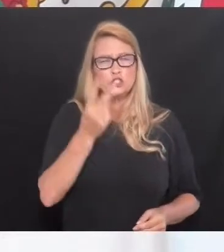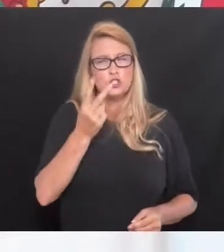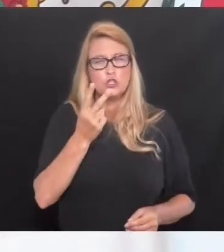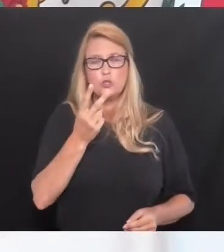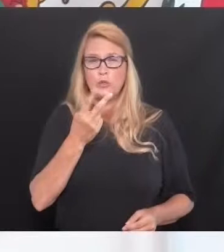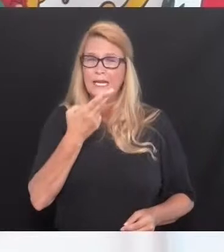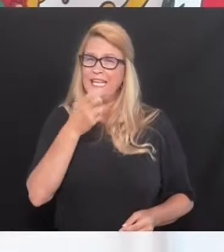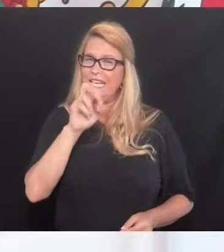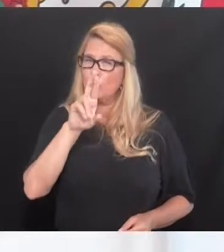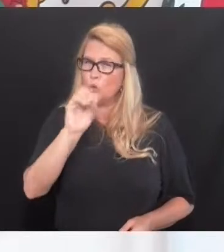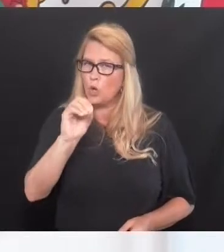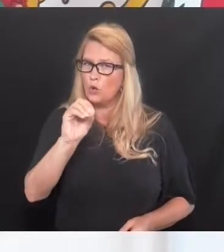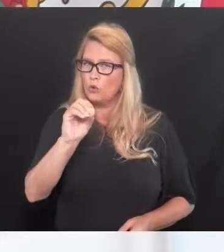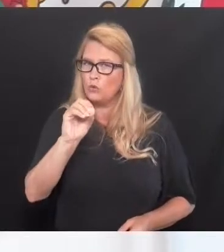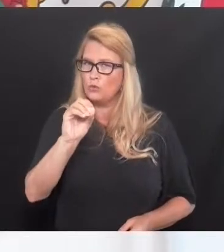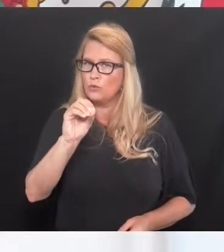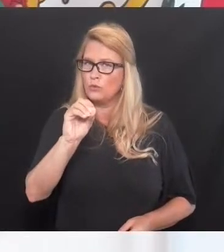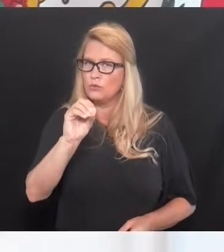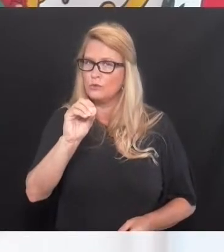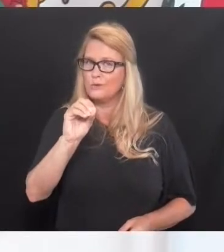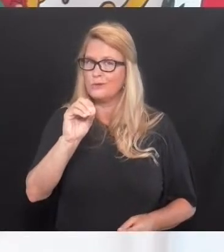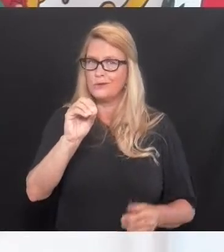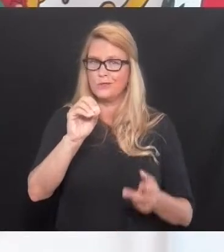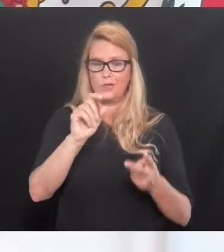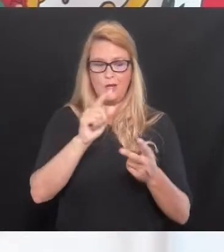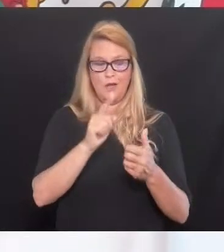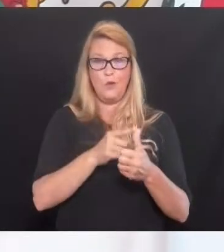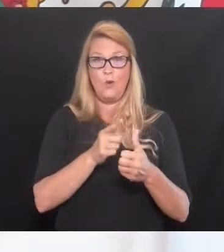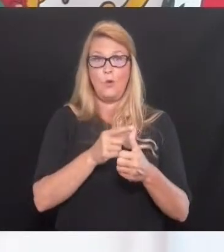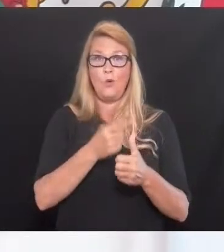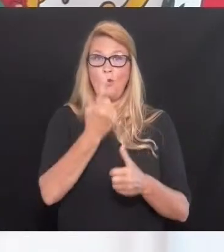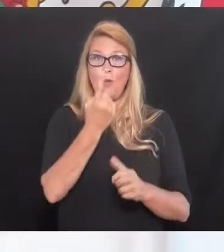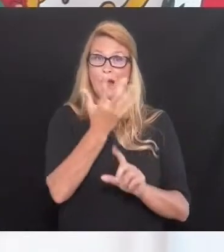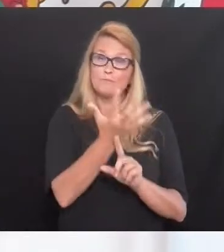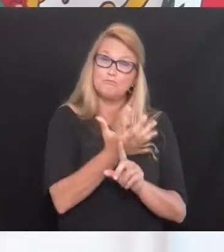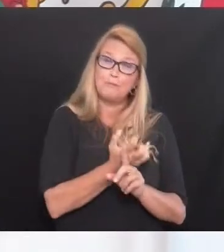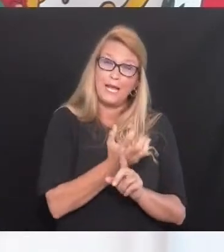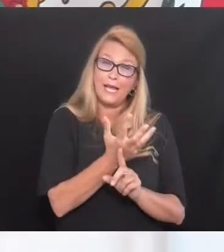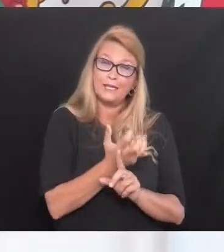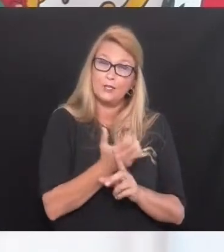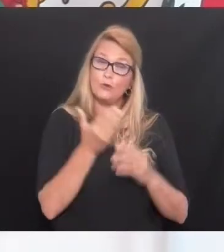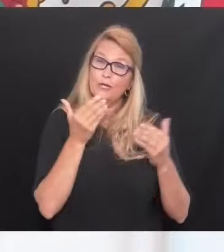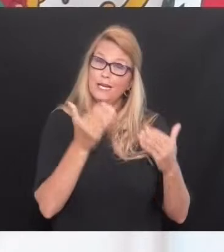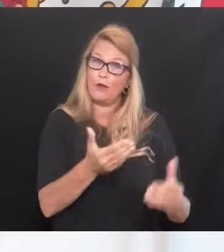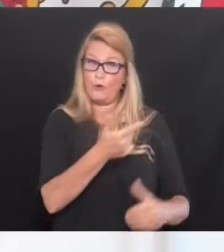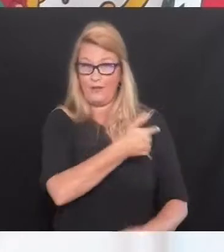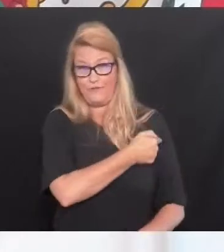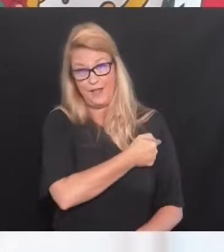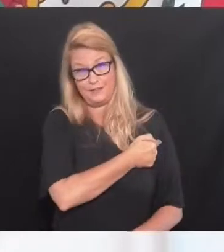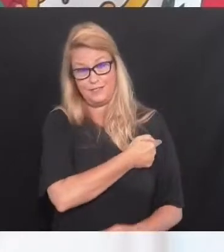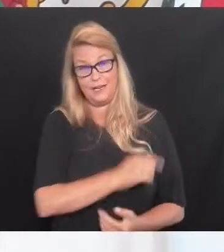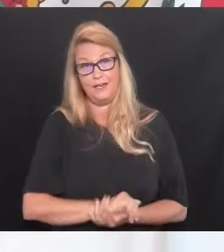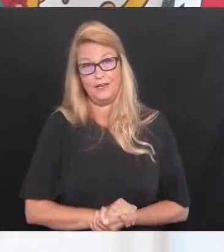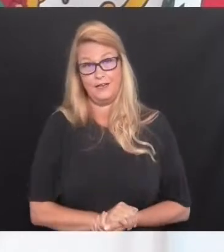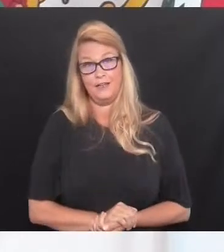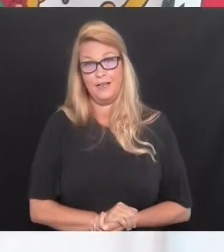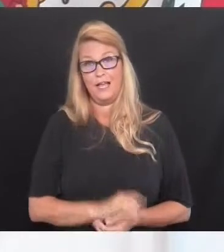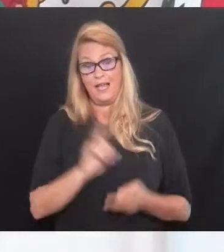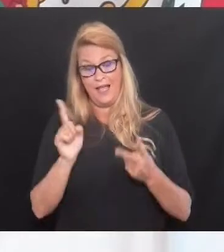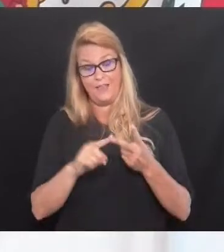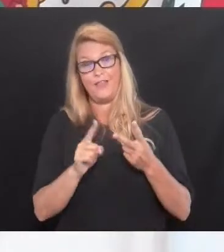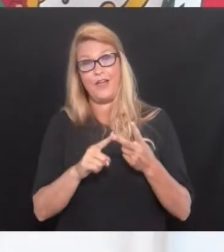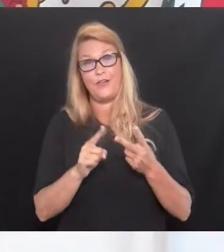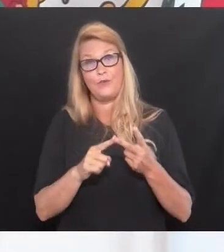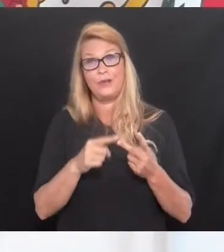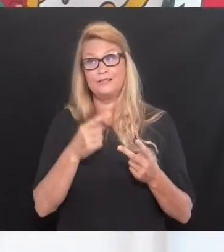superheroes, and one of them is pleading with you again about the vaccines, and the other one's telling you this Delta variant